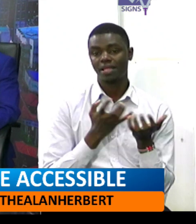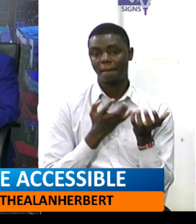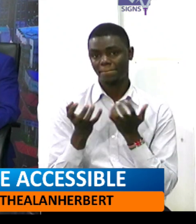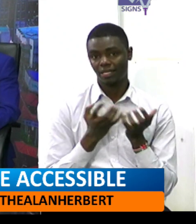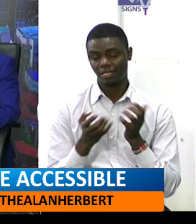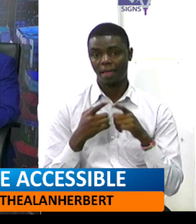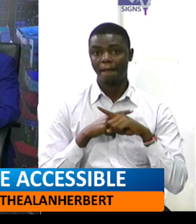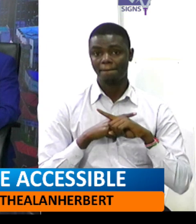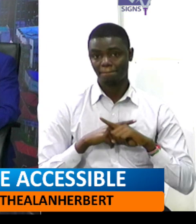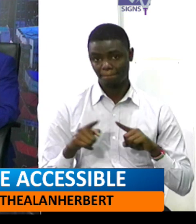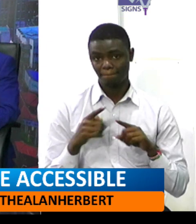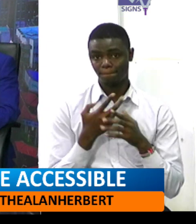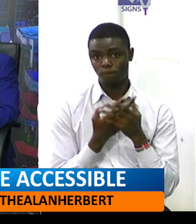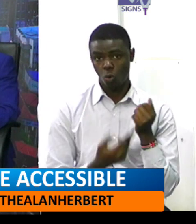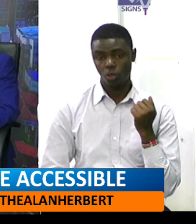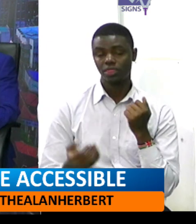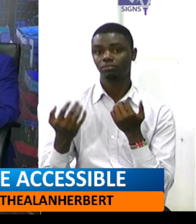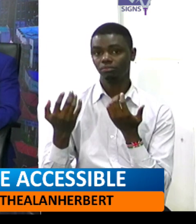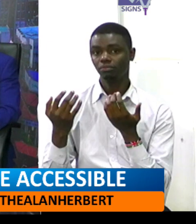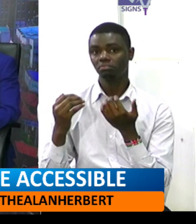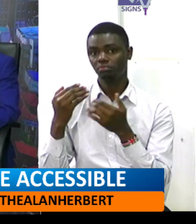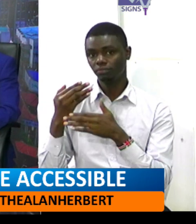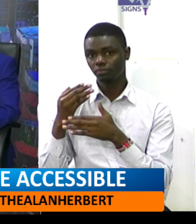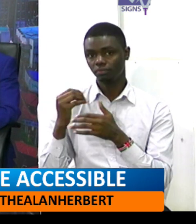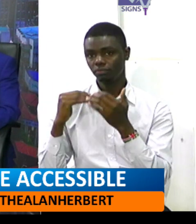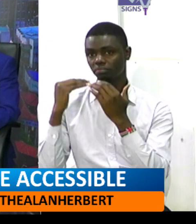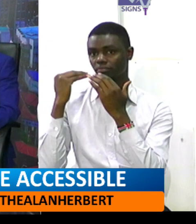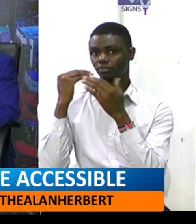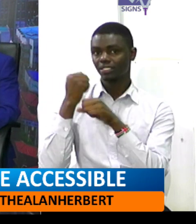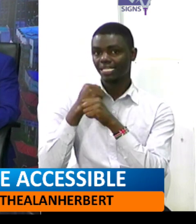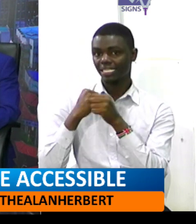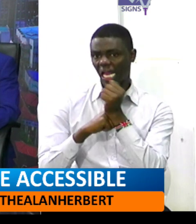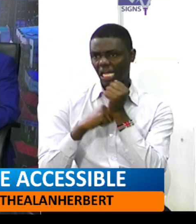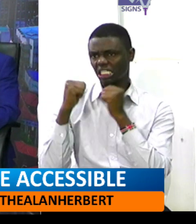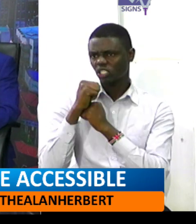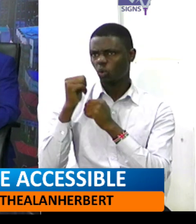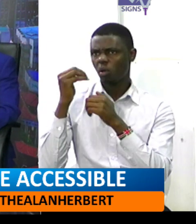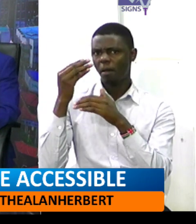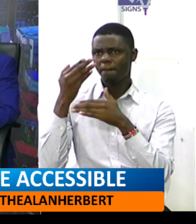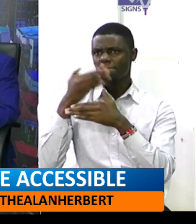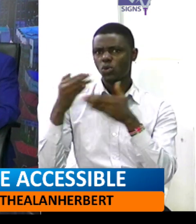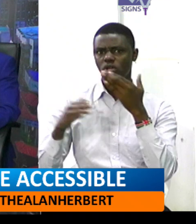Yeah. Both architectural design, the building is designed to